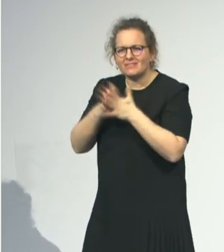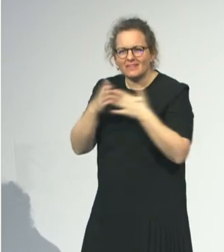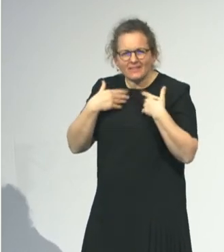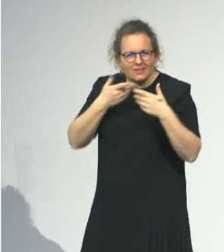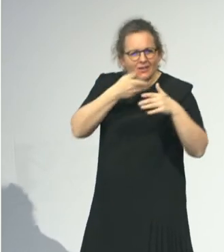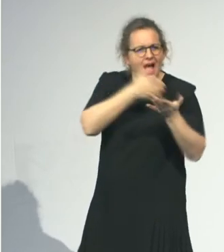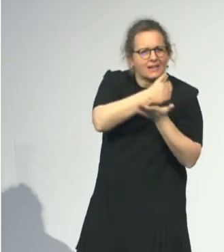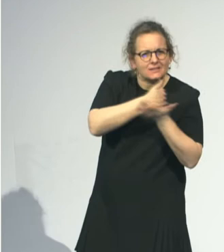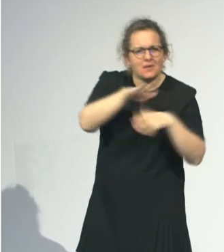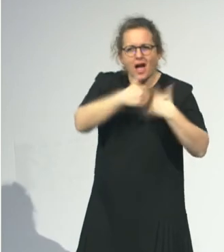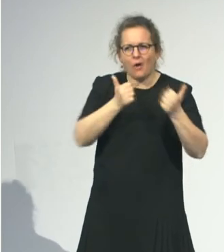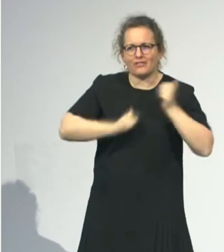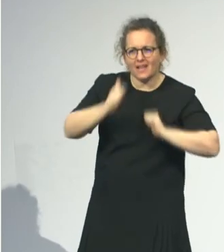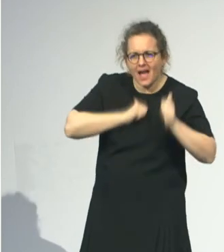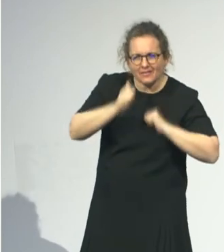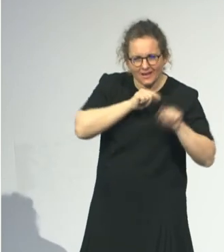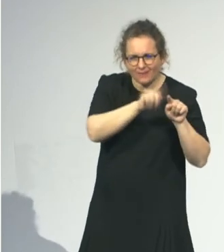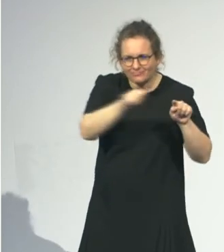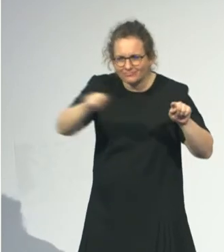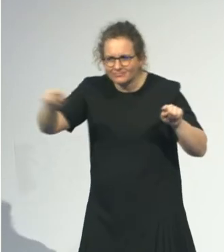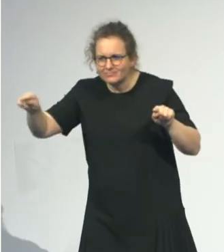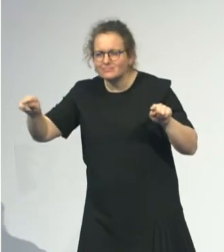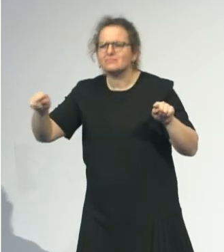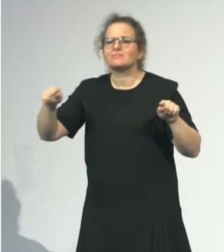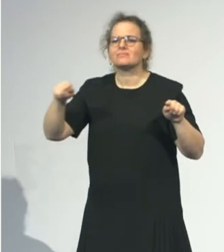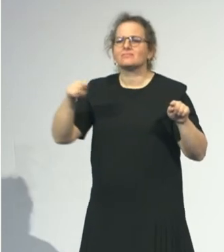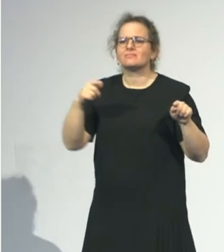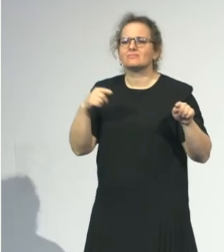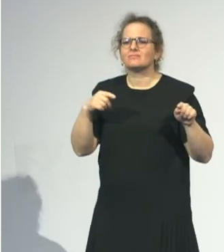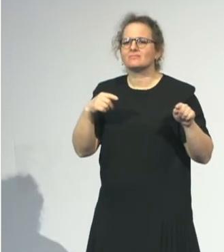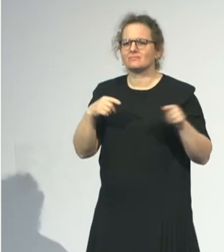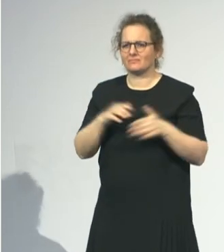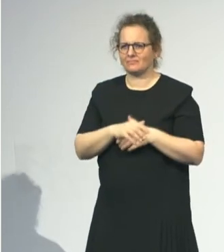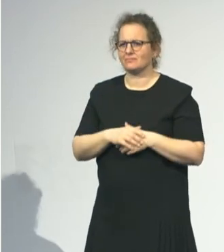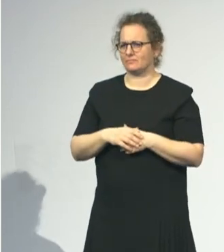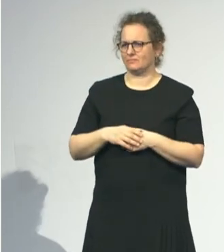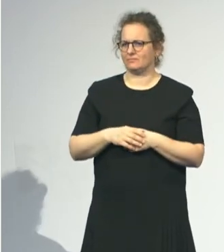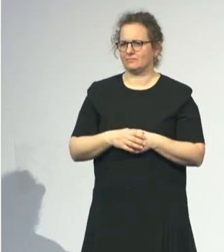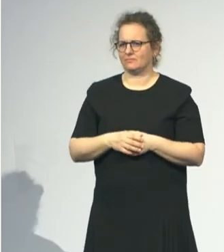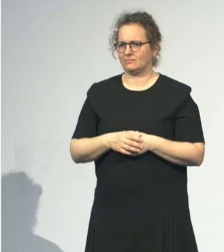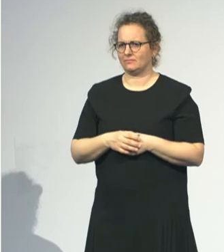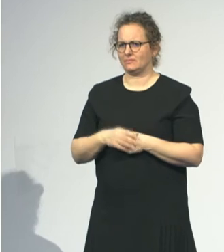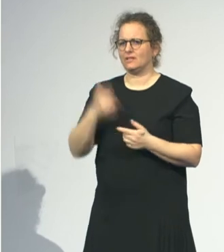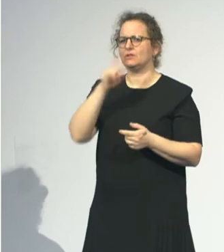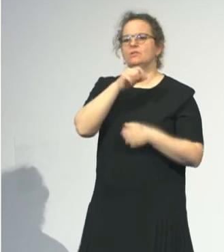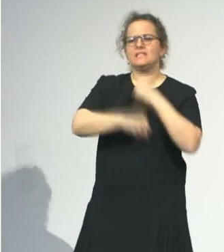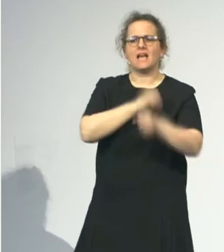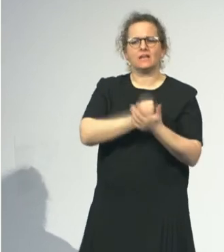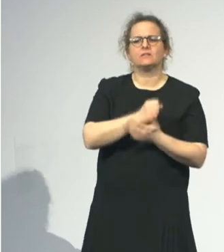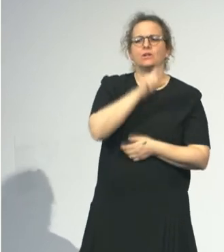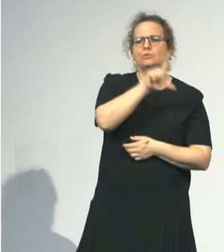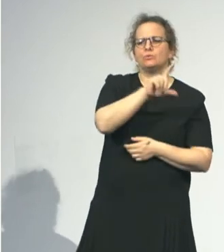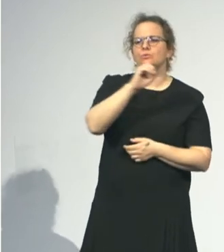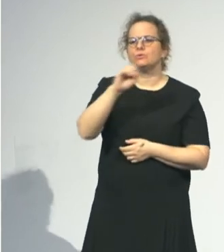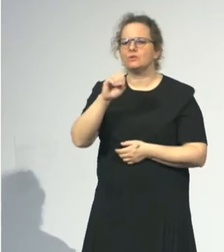2030, and in 2011 became a national campaign, and it became a public